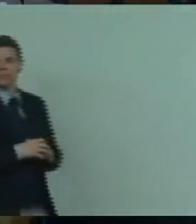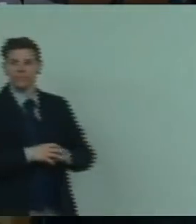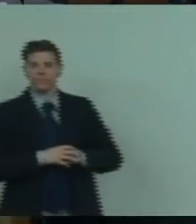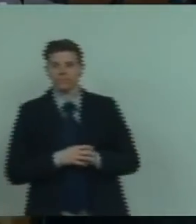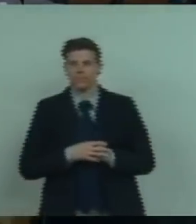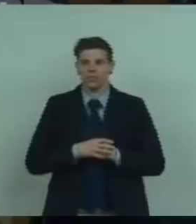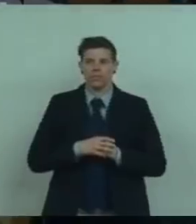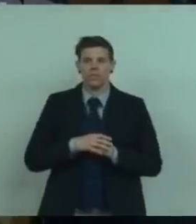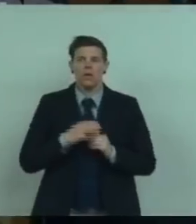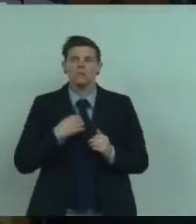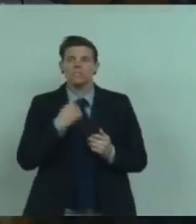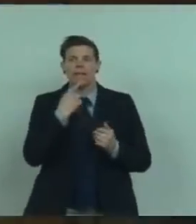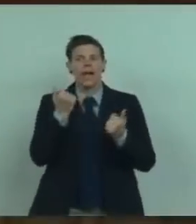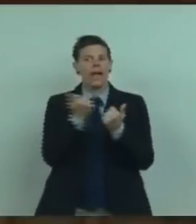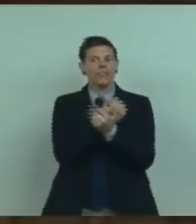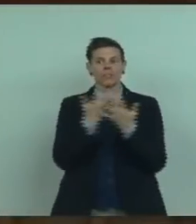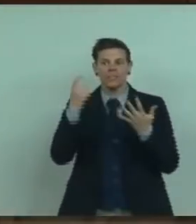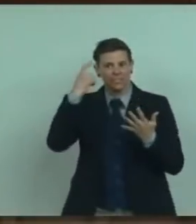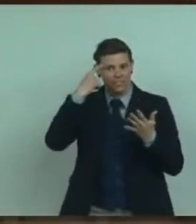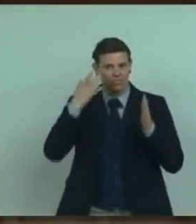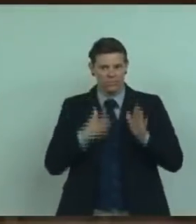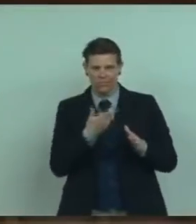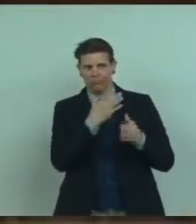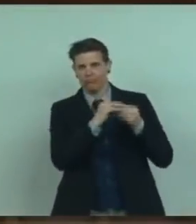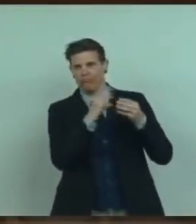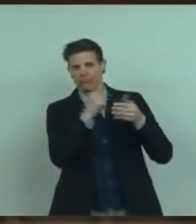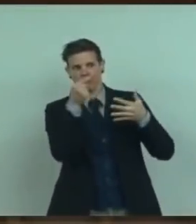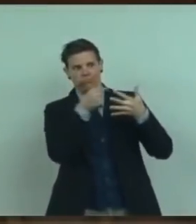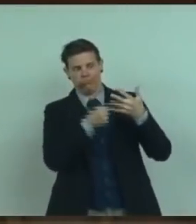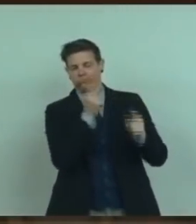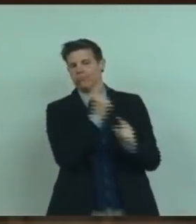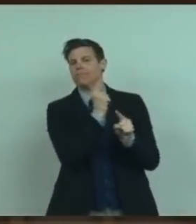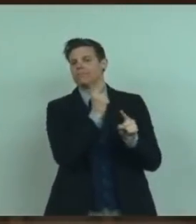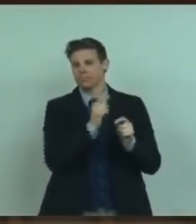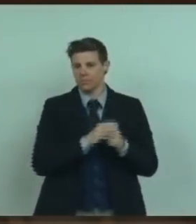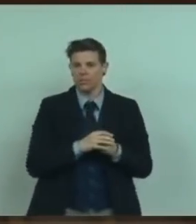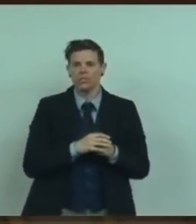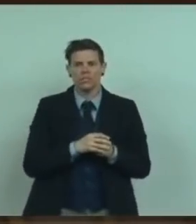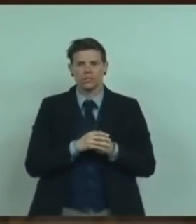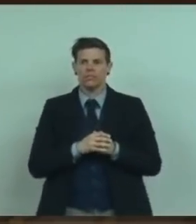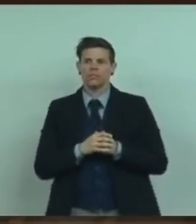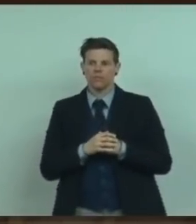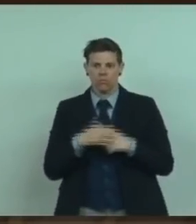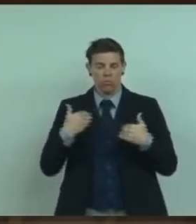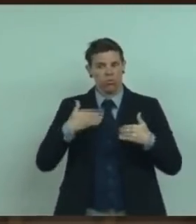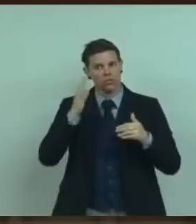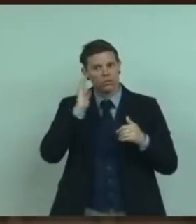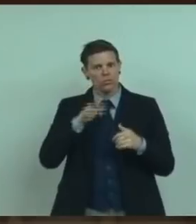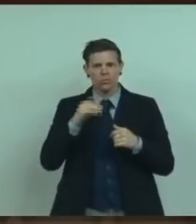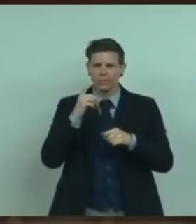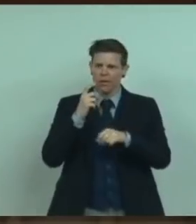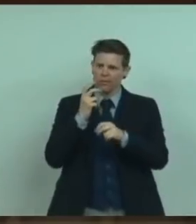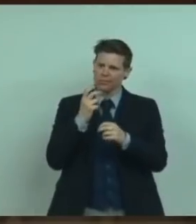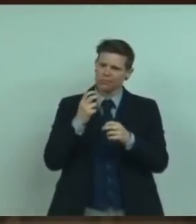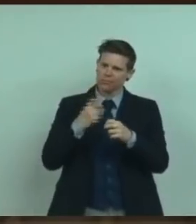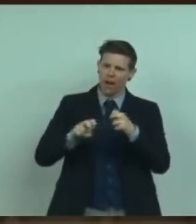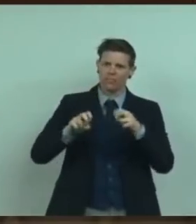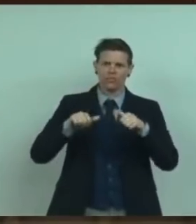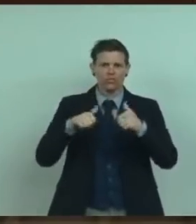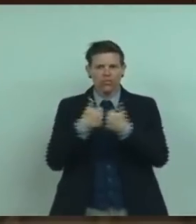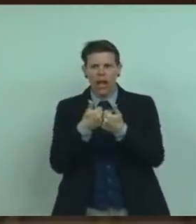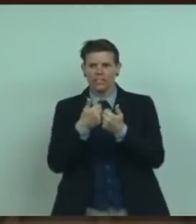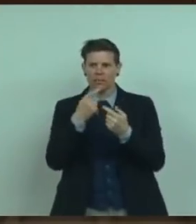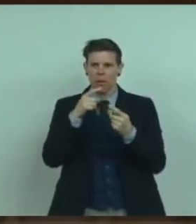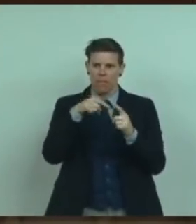said is correct. It's very difficult to sort through the labs that are not SLD or TriCore. We